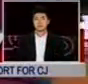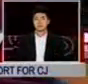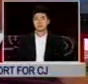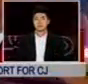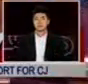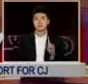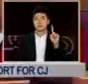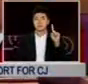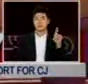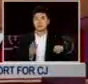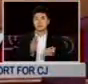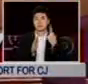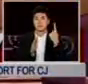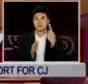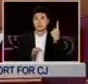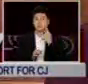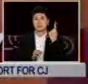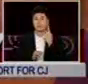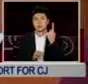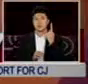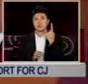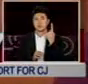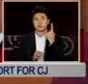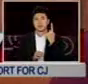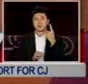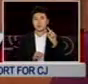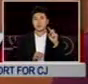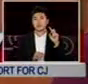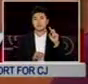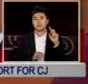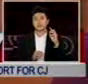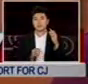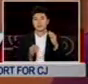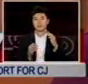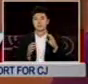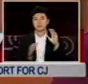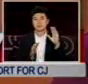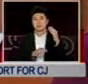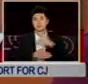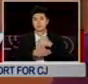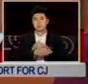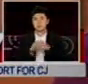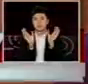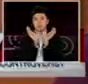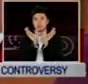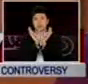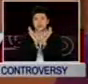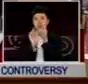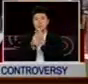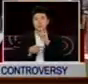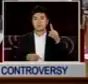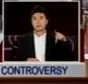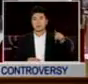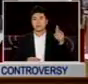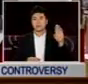One copy only. Witness, Your Honor, presenting to counsel a bank certification from the PS